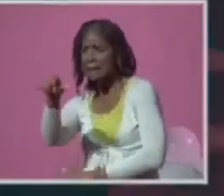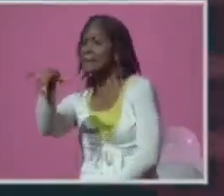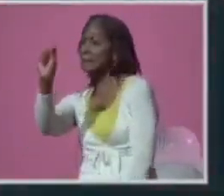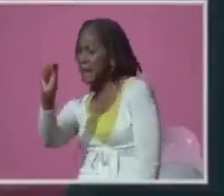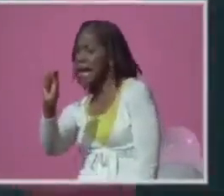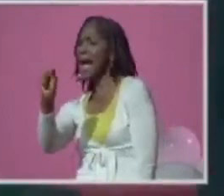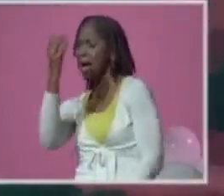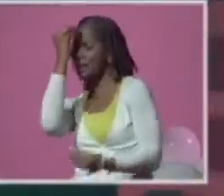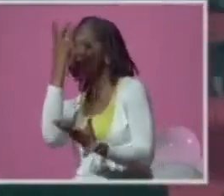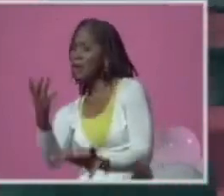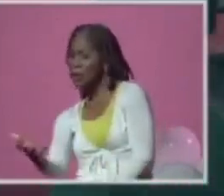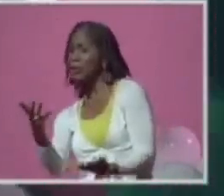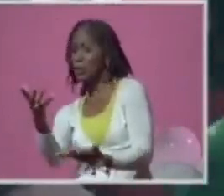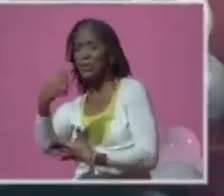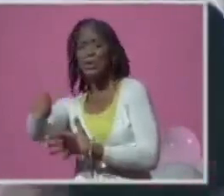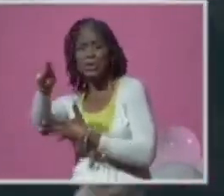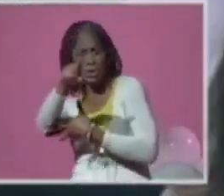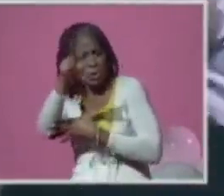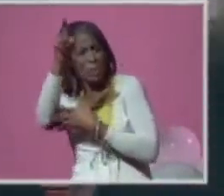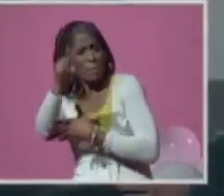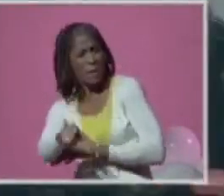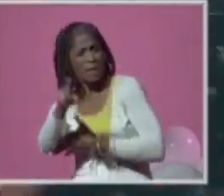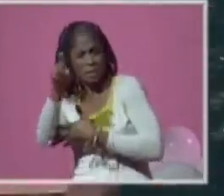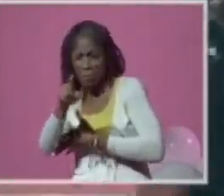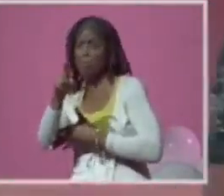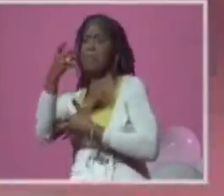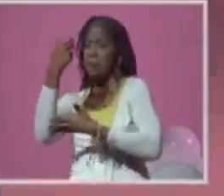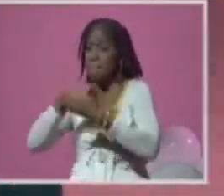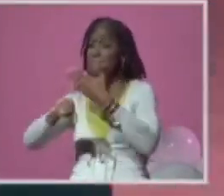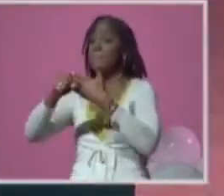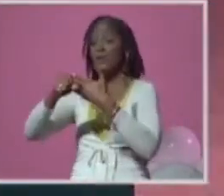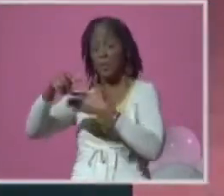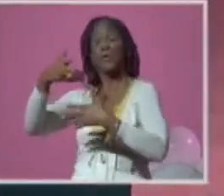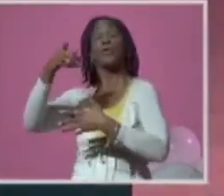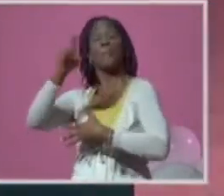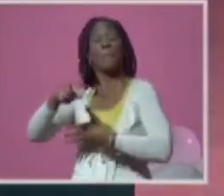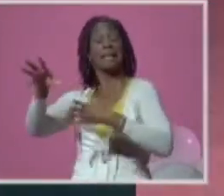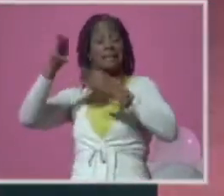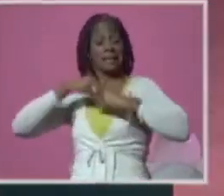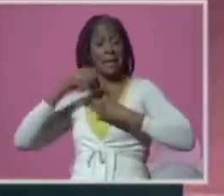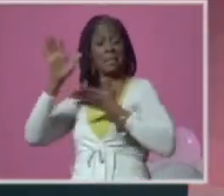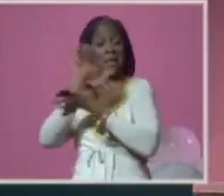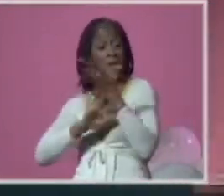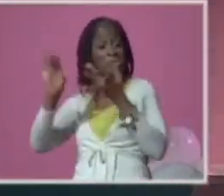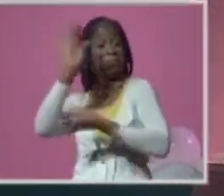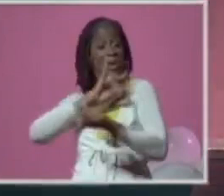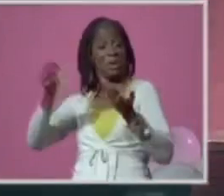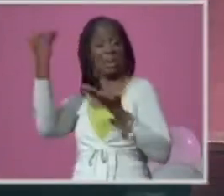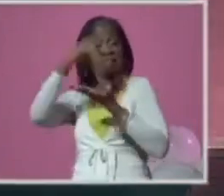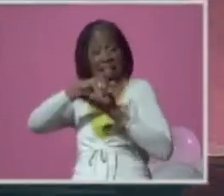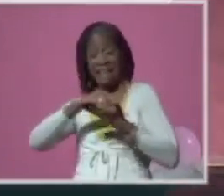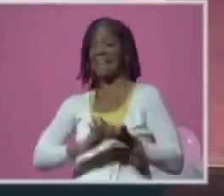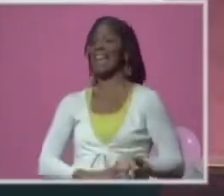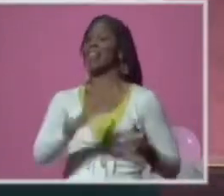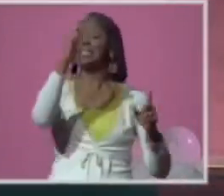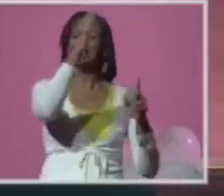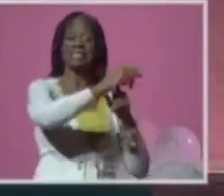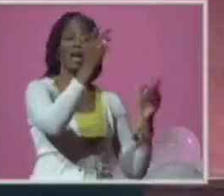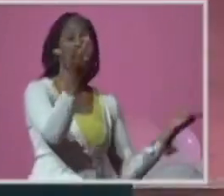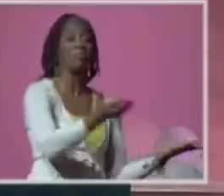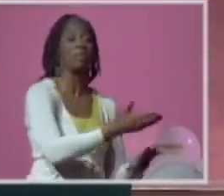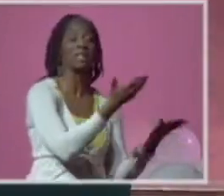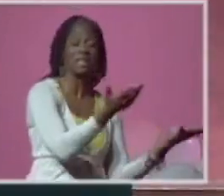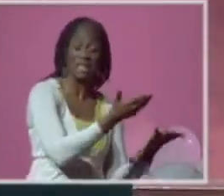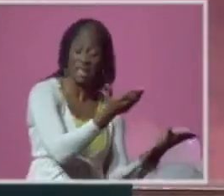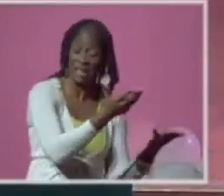you, you must be born again. The champ is here. So wait